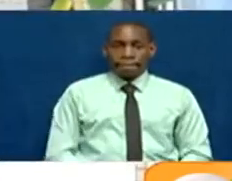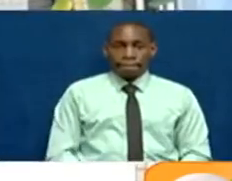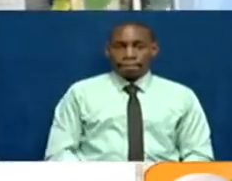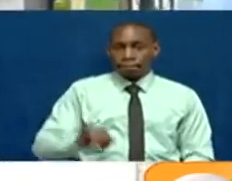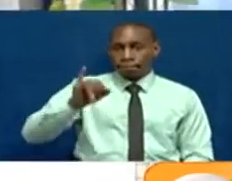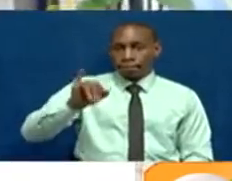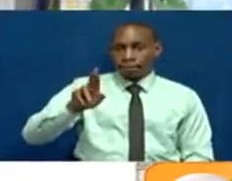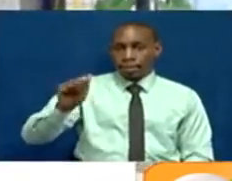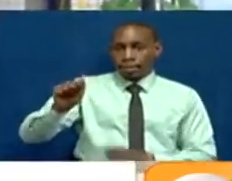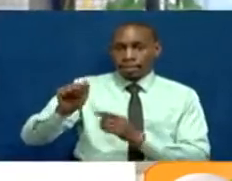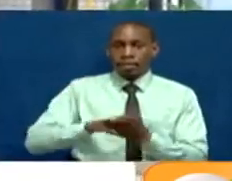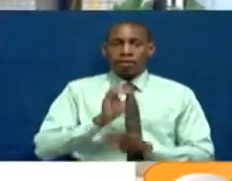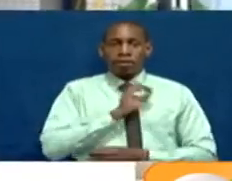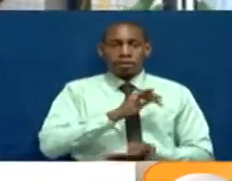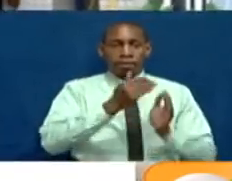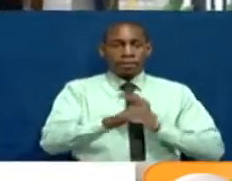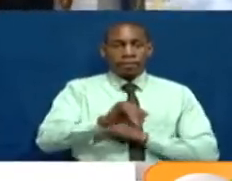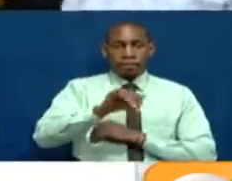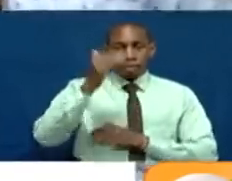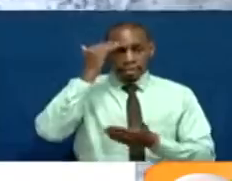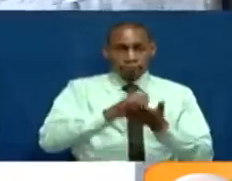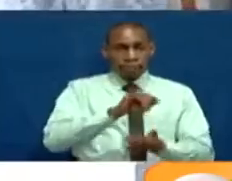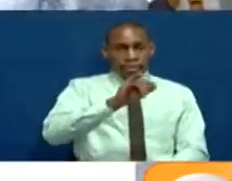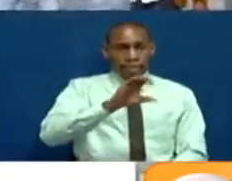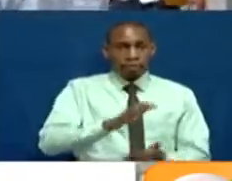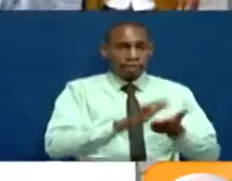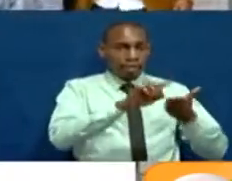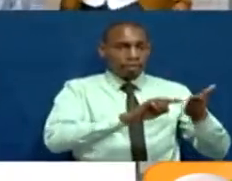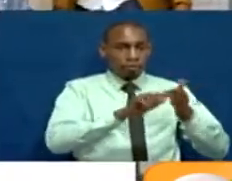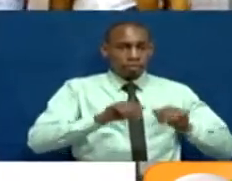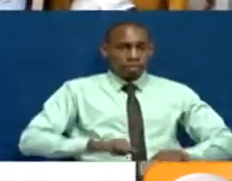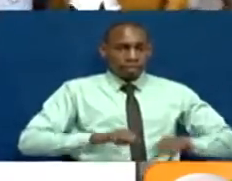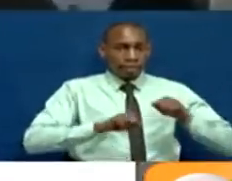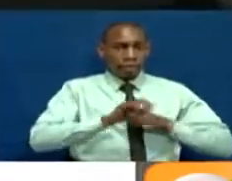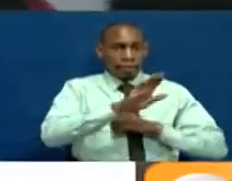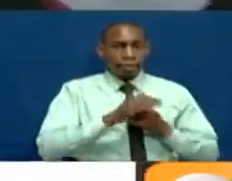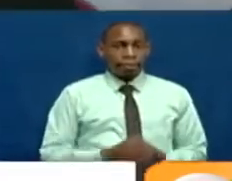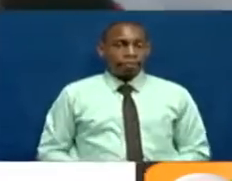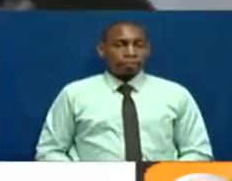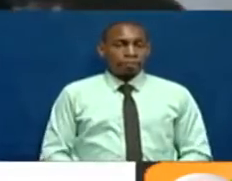Mwangi Wa Iria took his protest to Anniversary Towers, accusing IEBC Chairman Wafula Chebukati